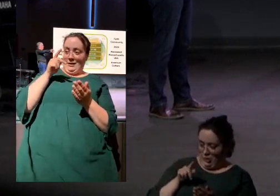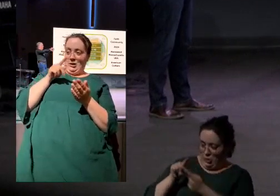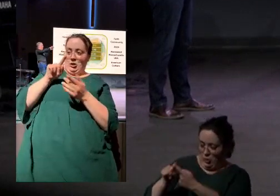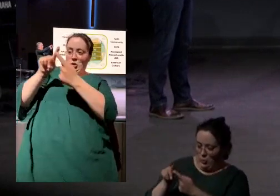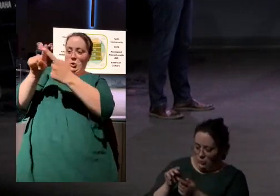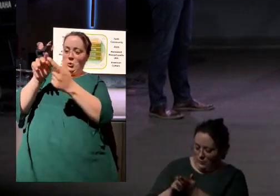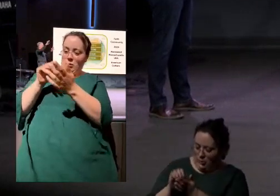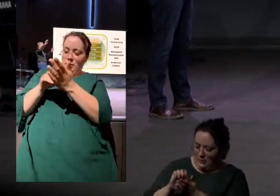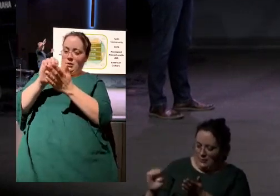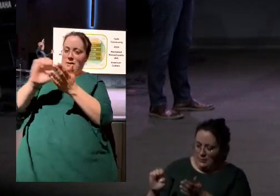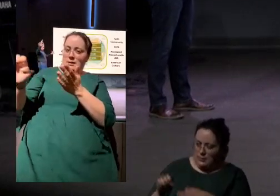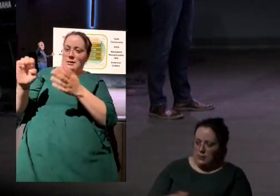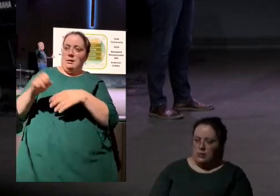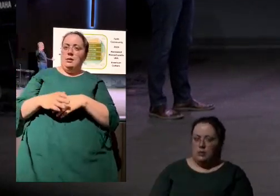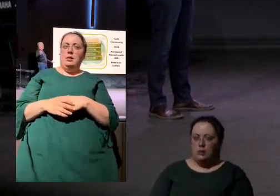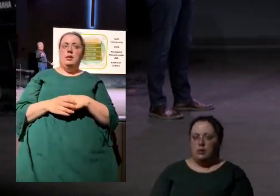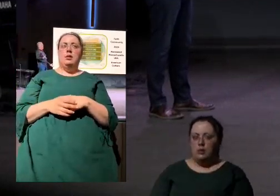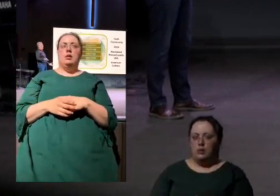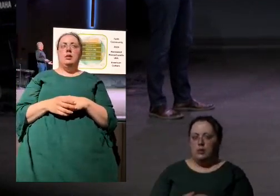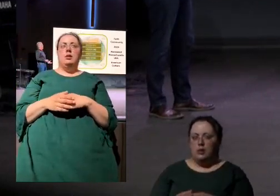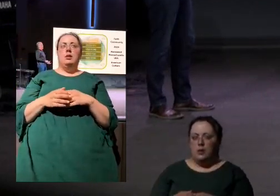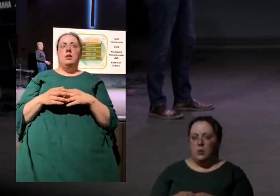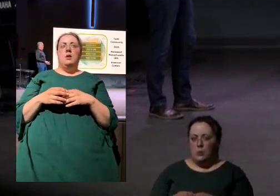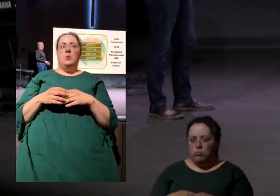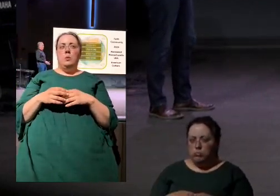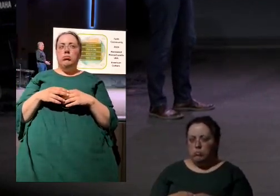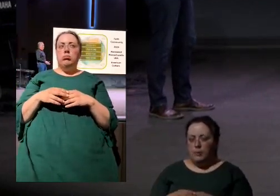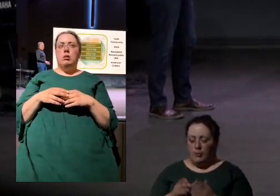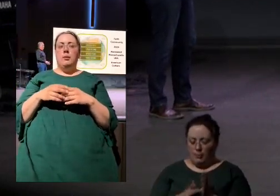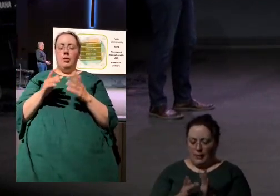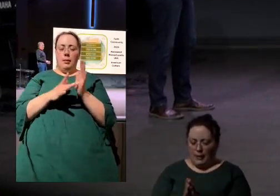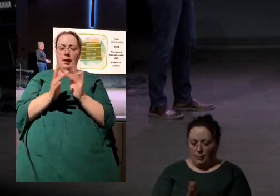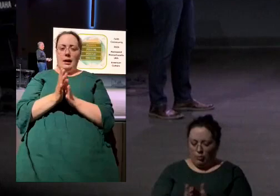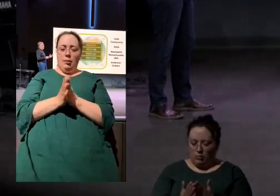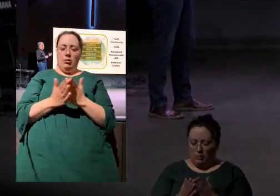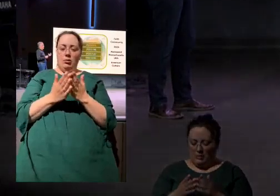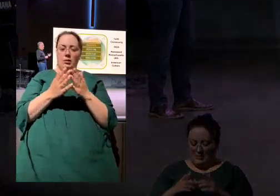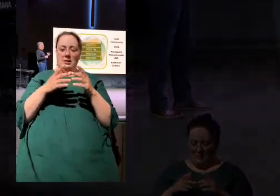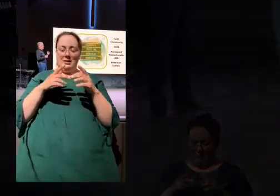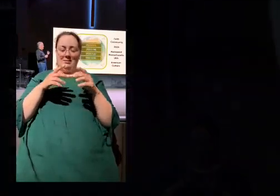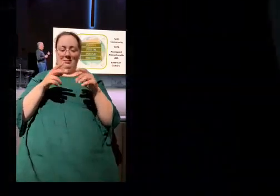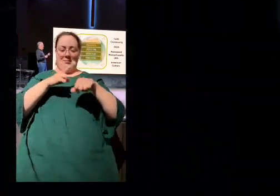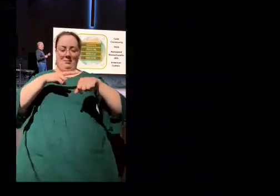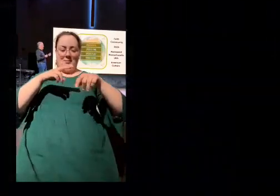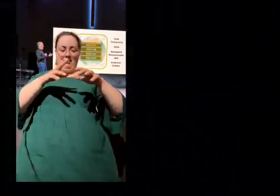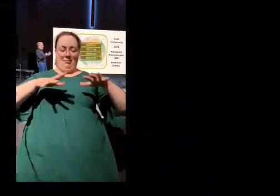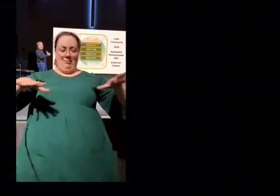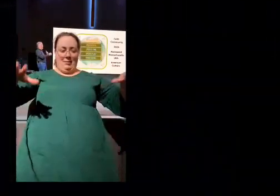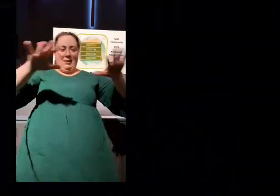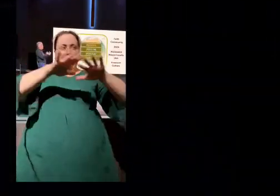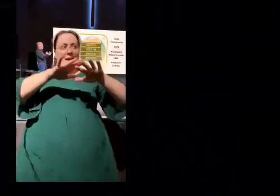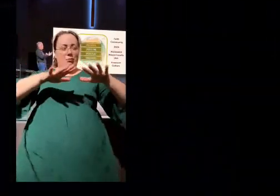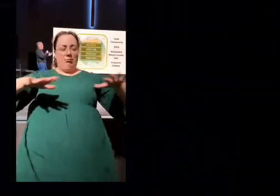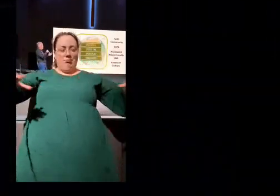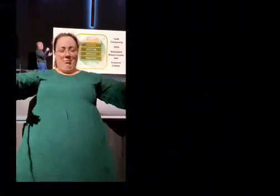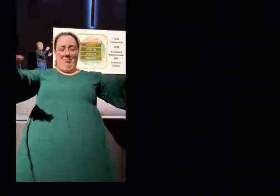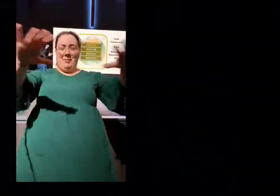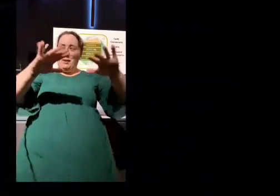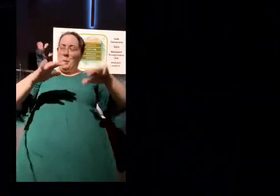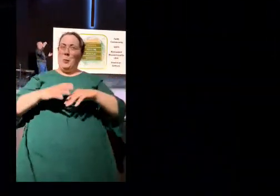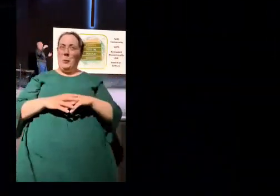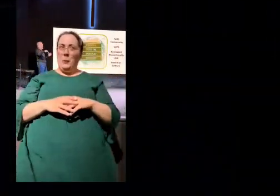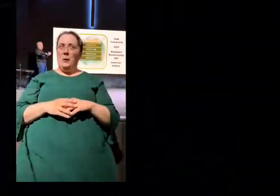Testament, cover a wide geographical swath of the people at that time interacting with all these